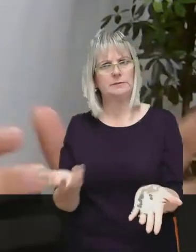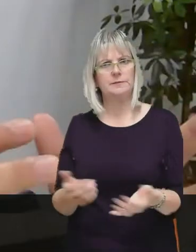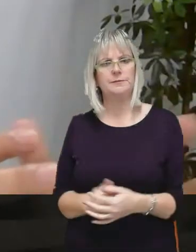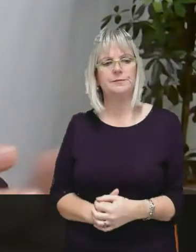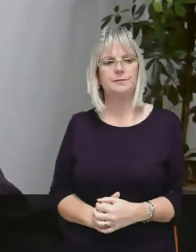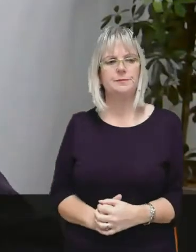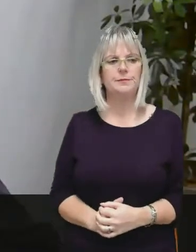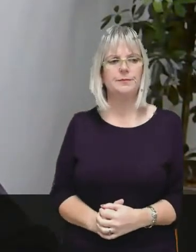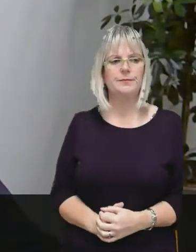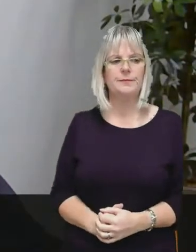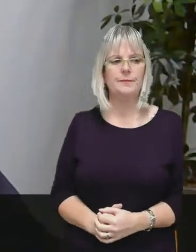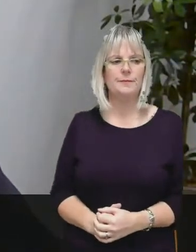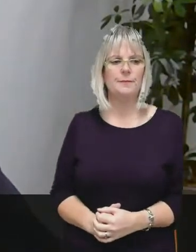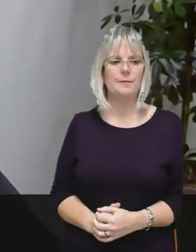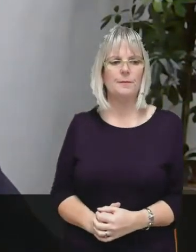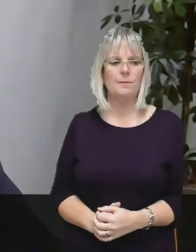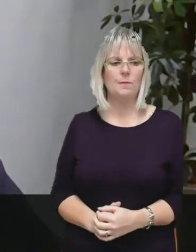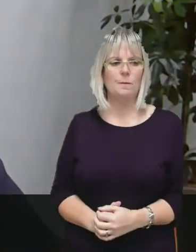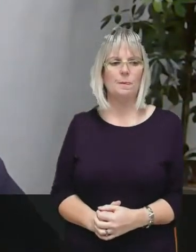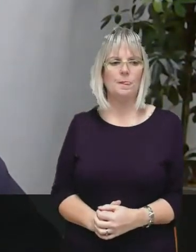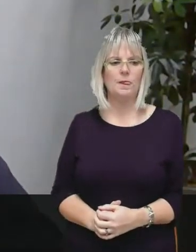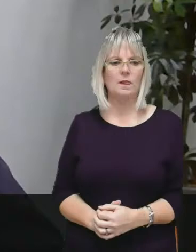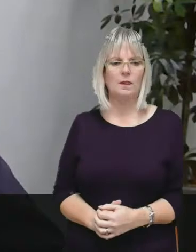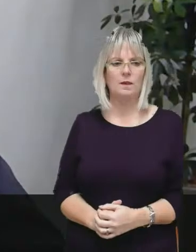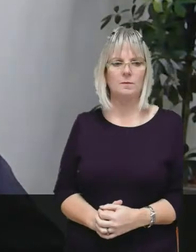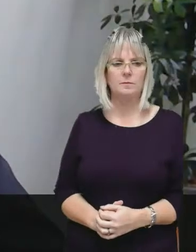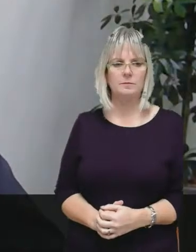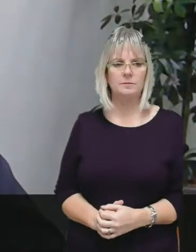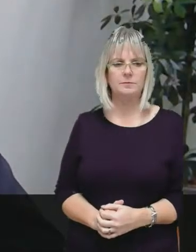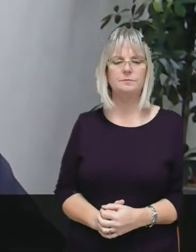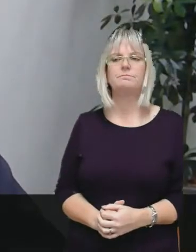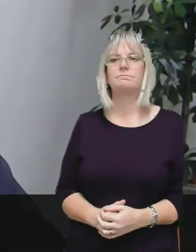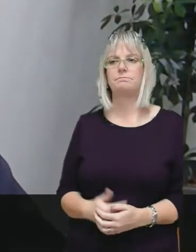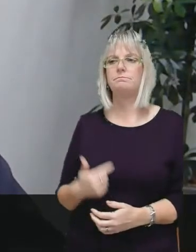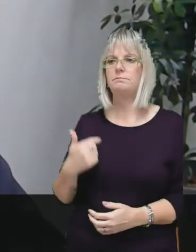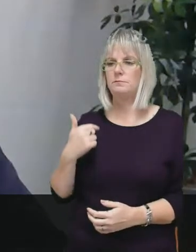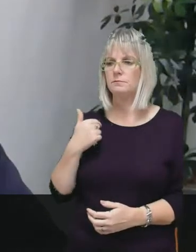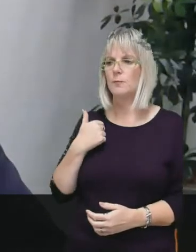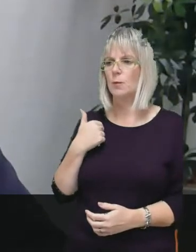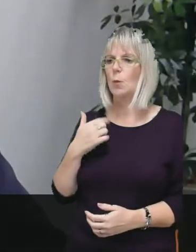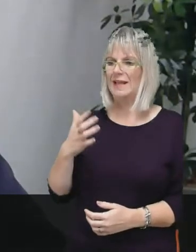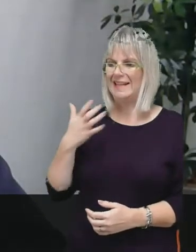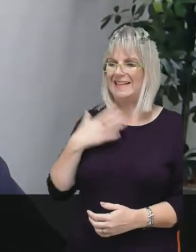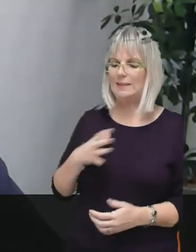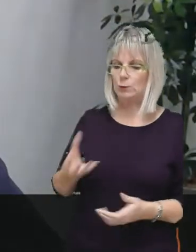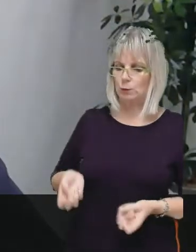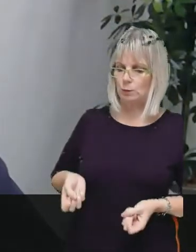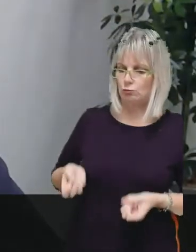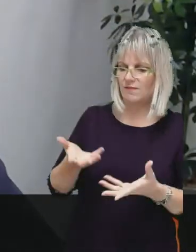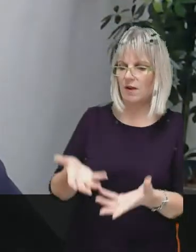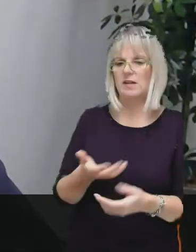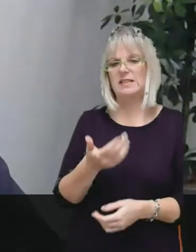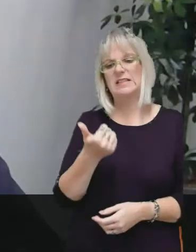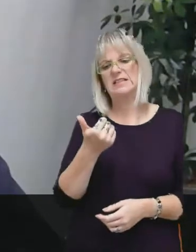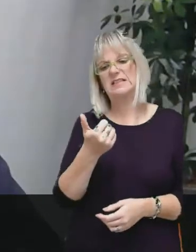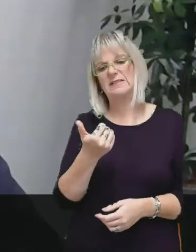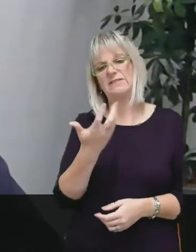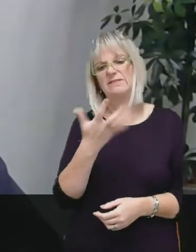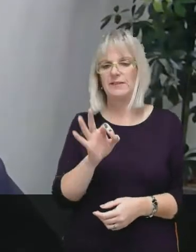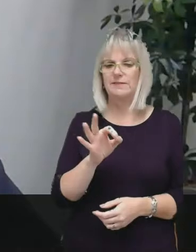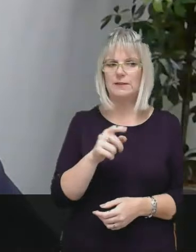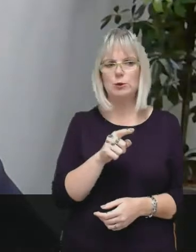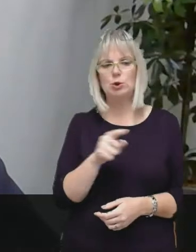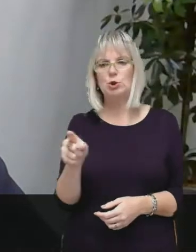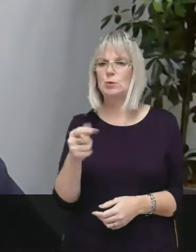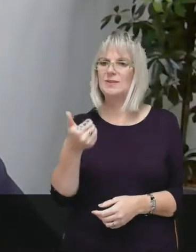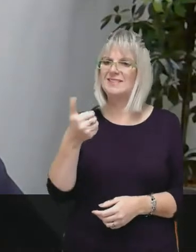independent experts, need to be providing between 55 and 60,000 new homes a year in our city